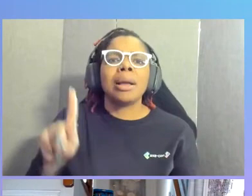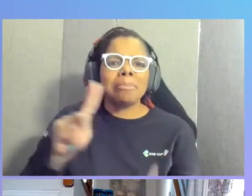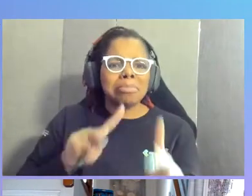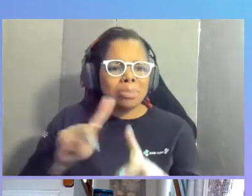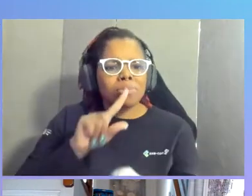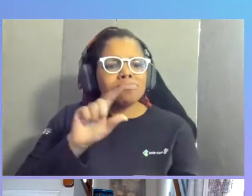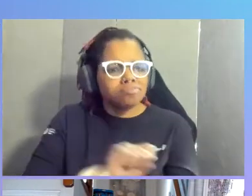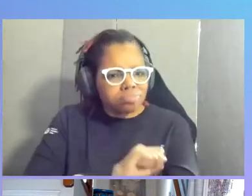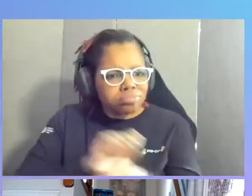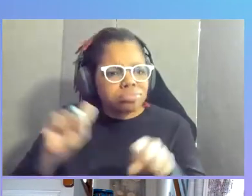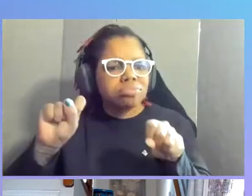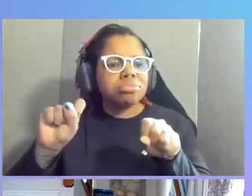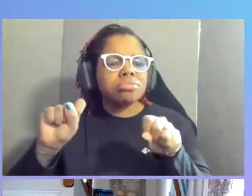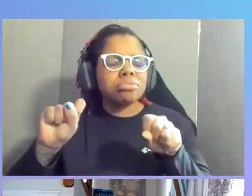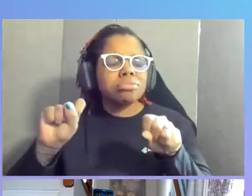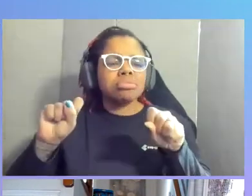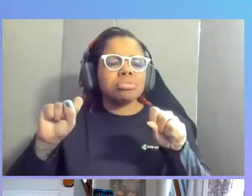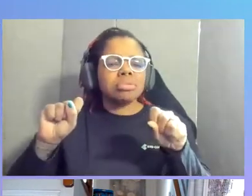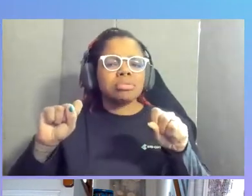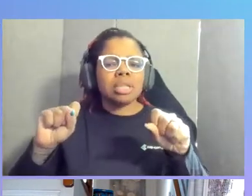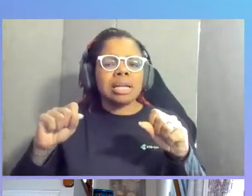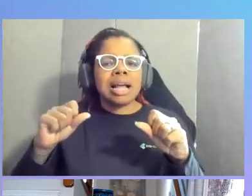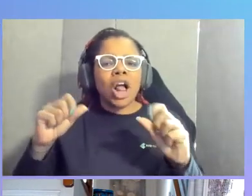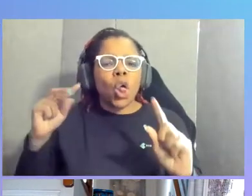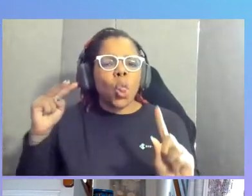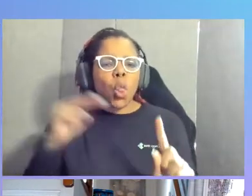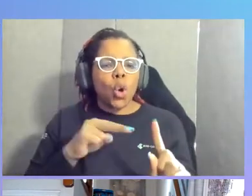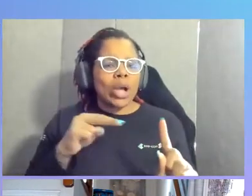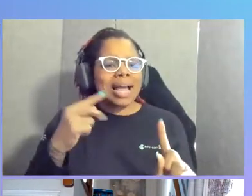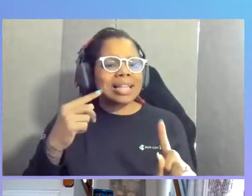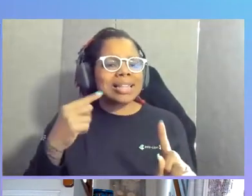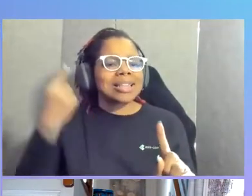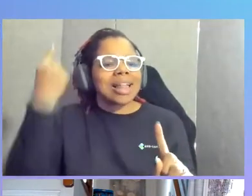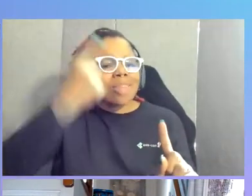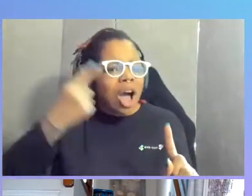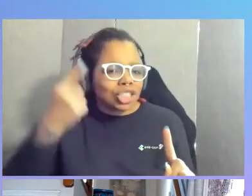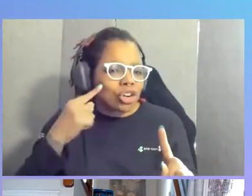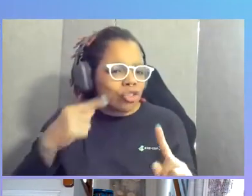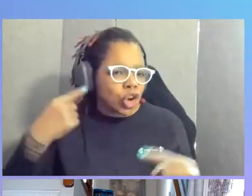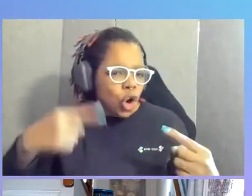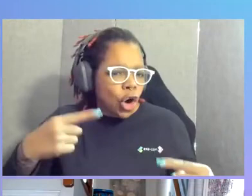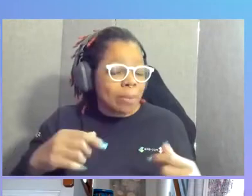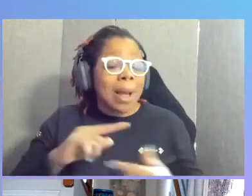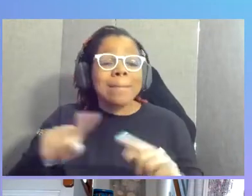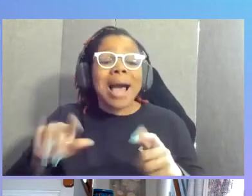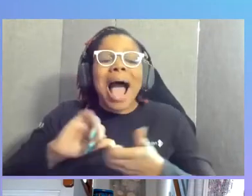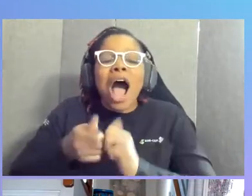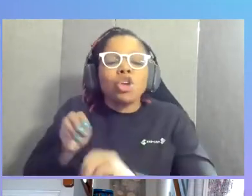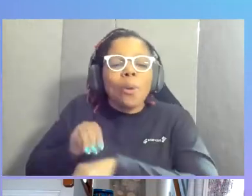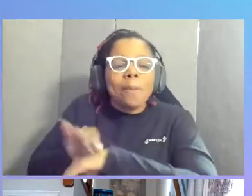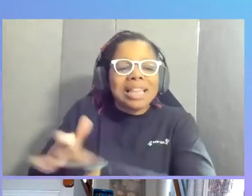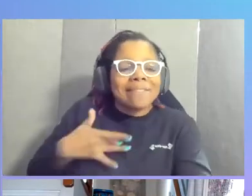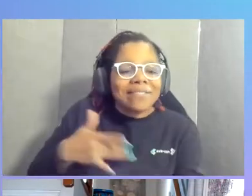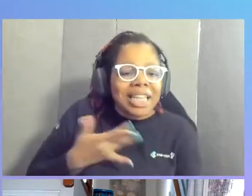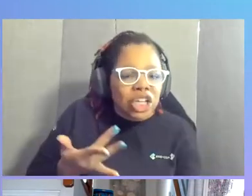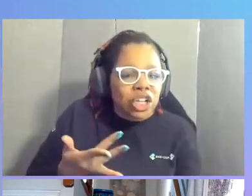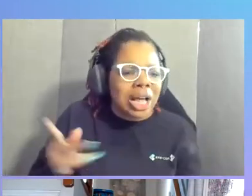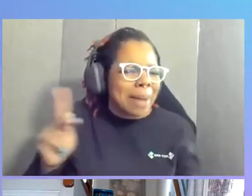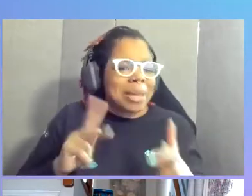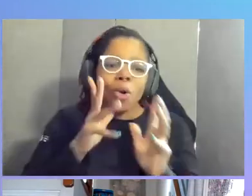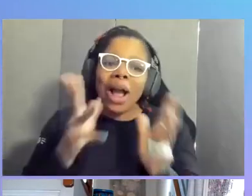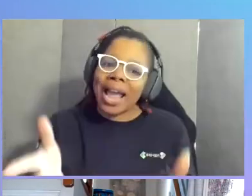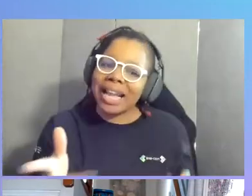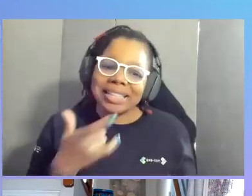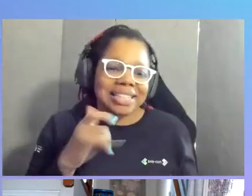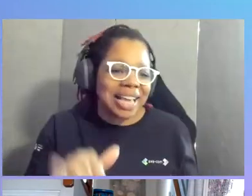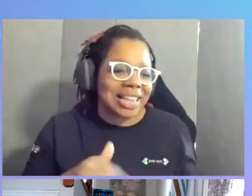really look at not just the logic of your argument, but how you make them feel. As much as people hate to say that